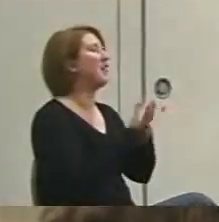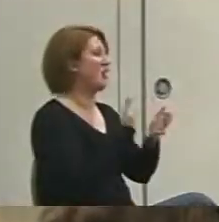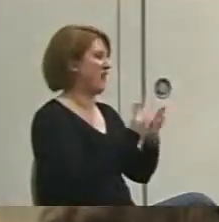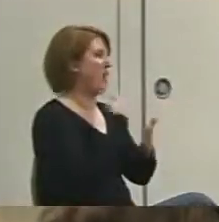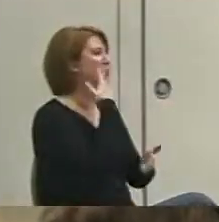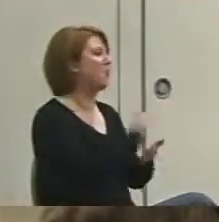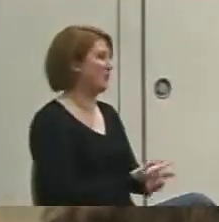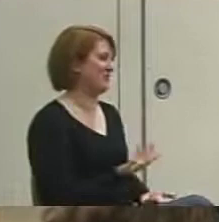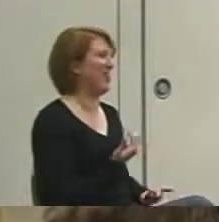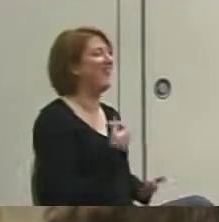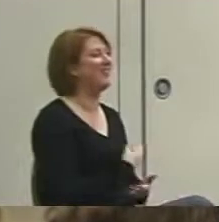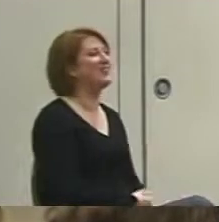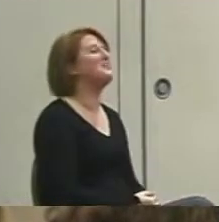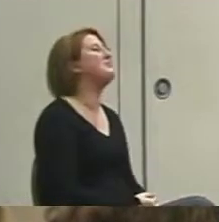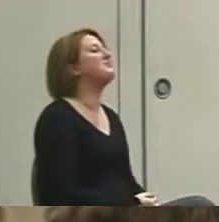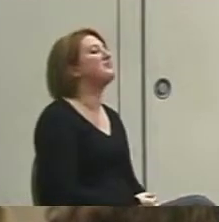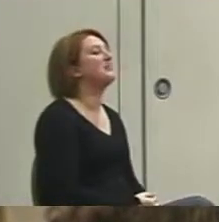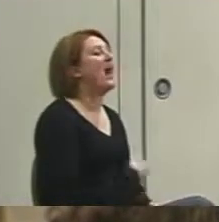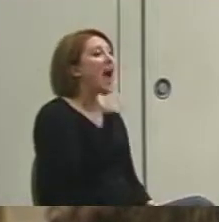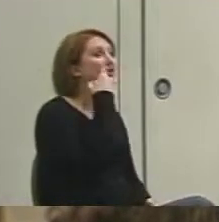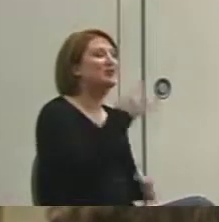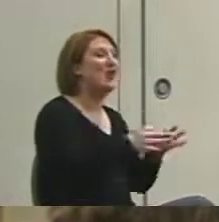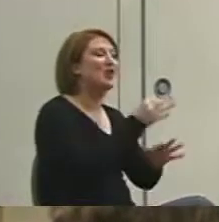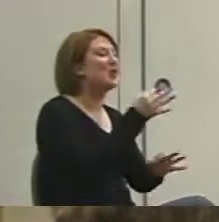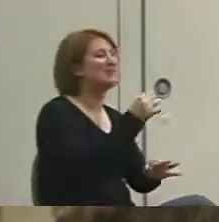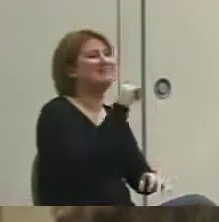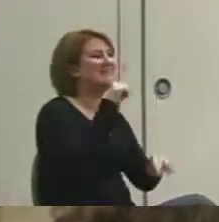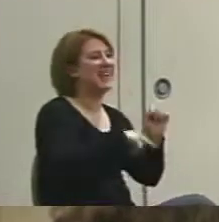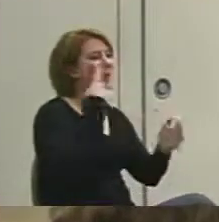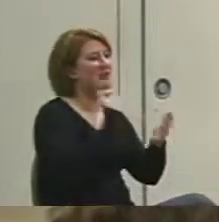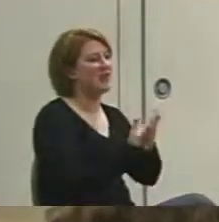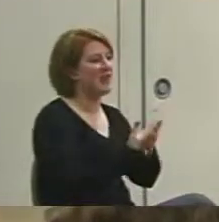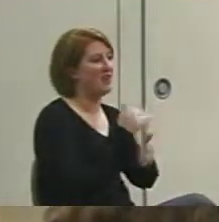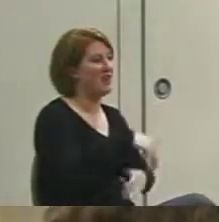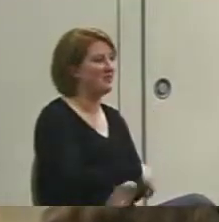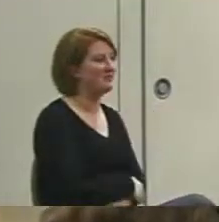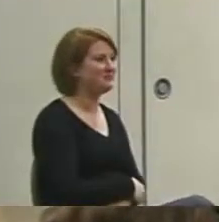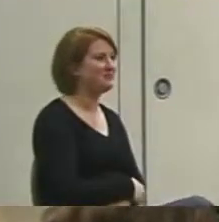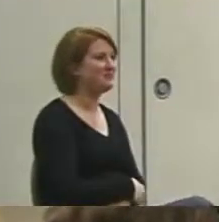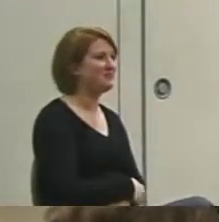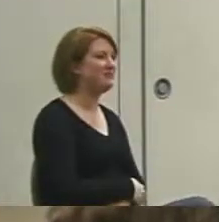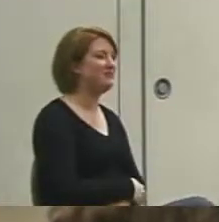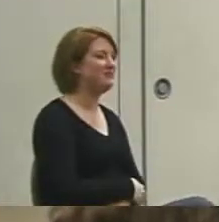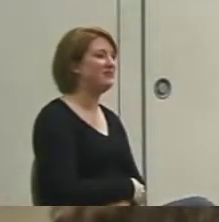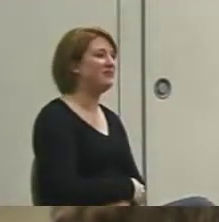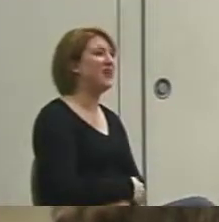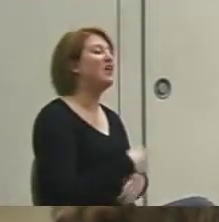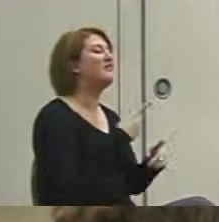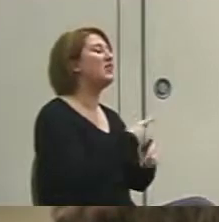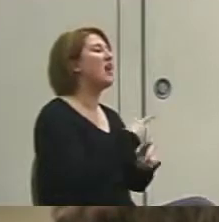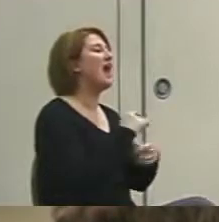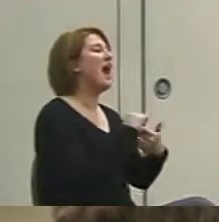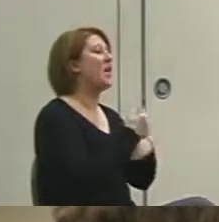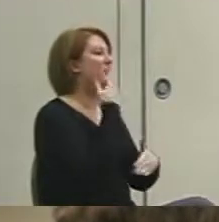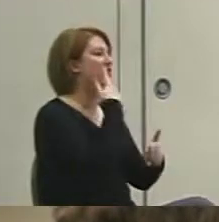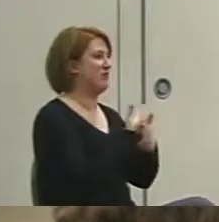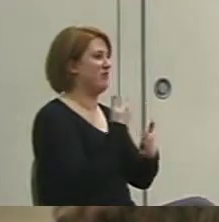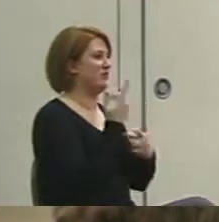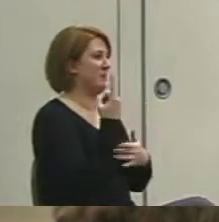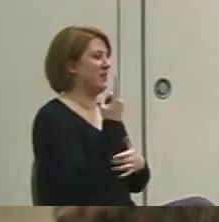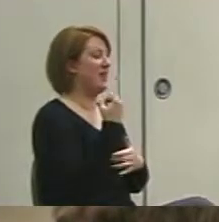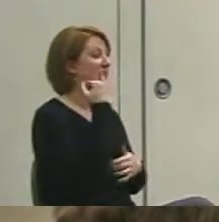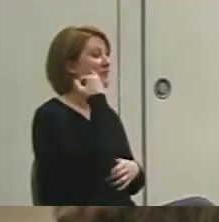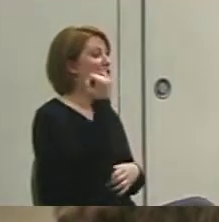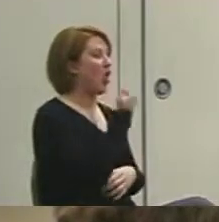Well, you can't verify that. But you have to figure out how you can. And if they are